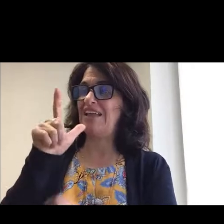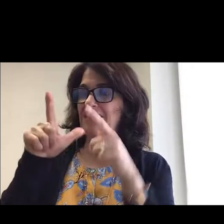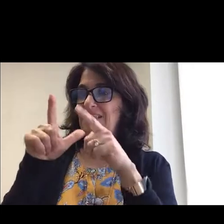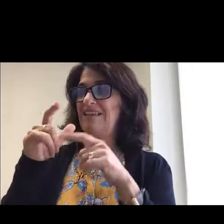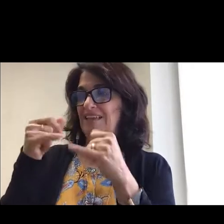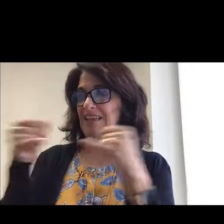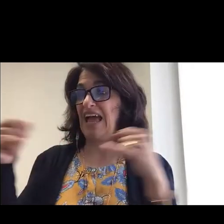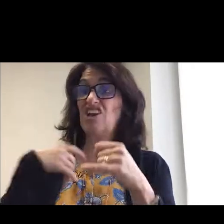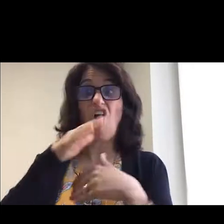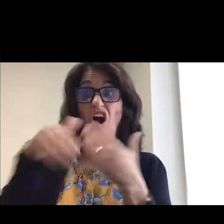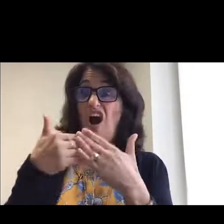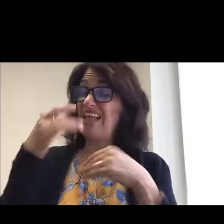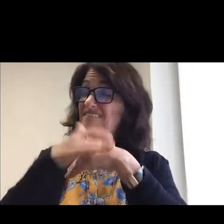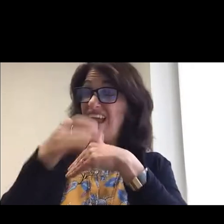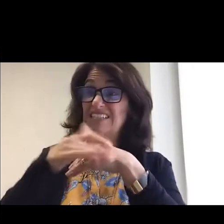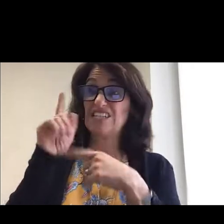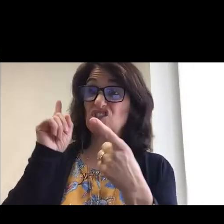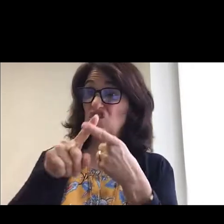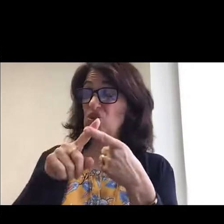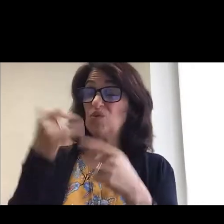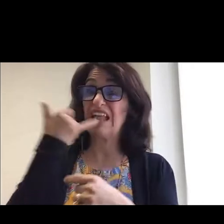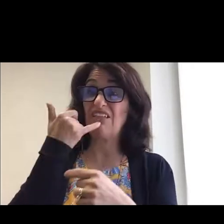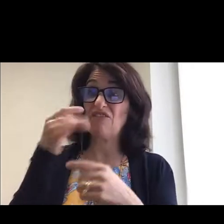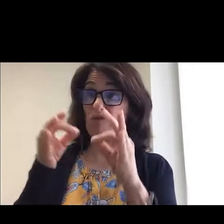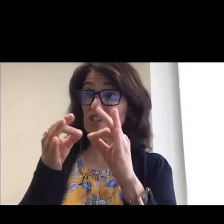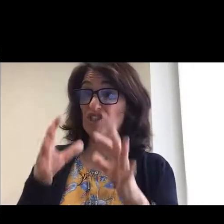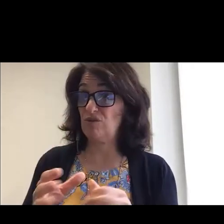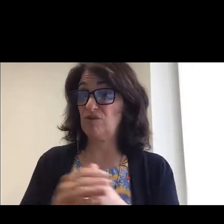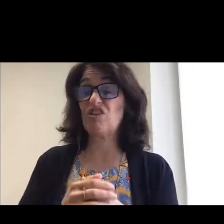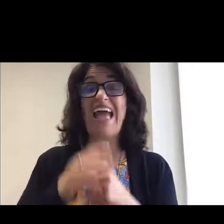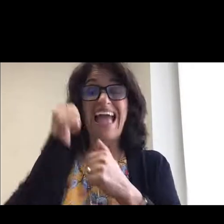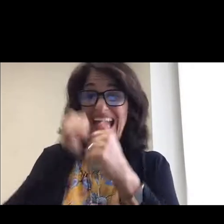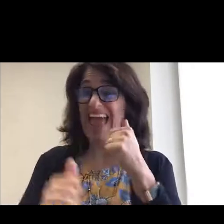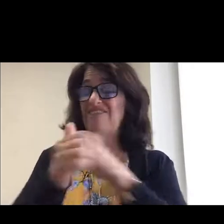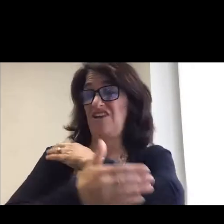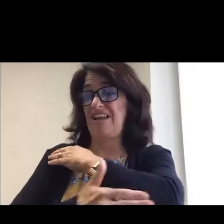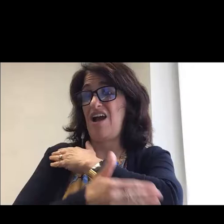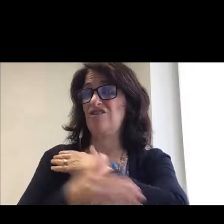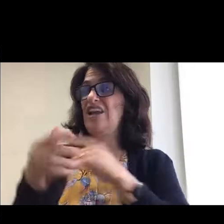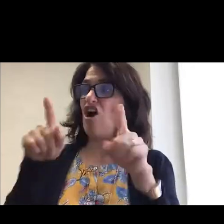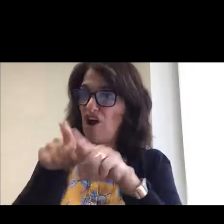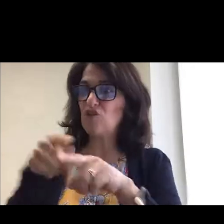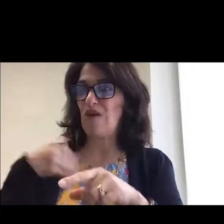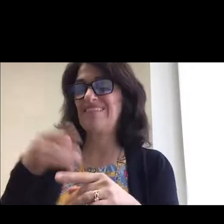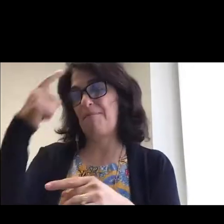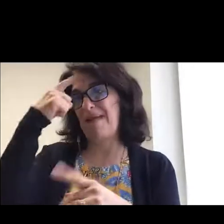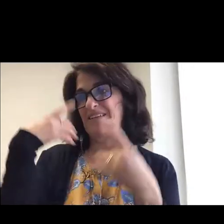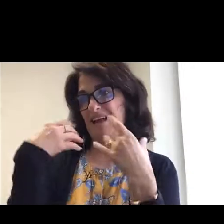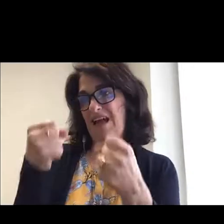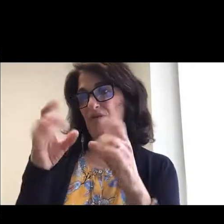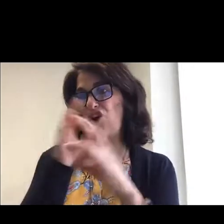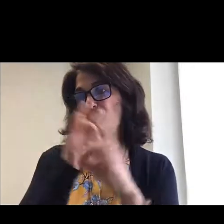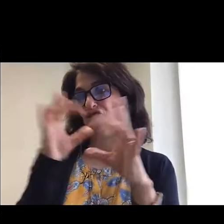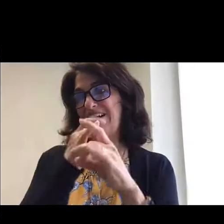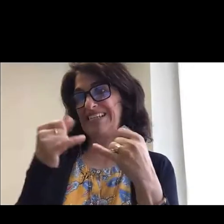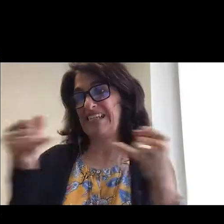interpreters. Every county in Pennsylvania also has a mental health crisis line that you can call when seeking